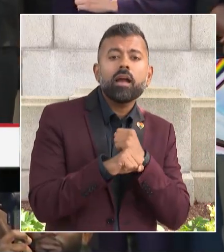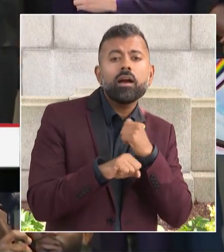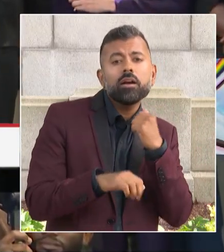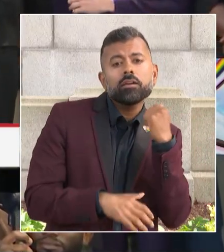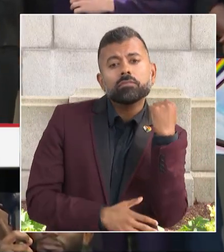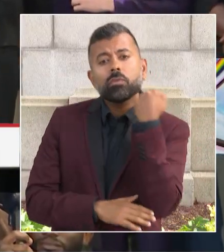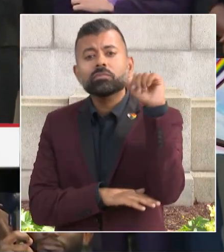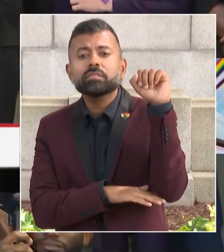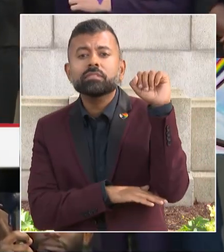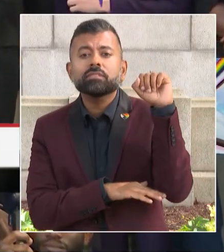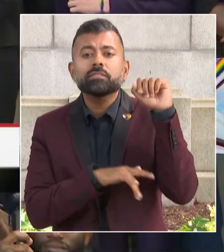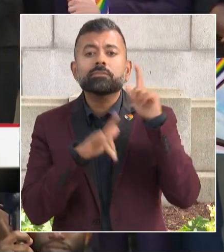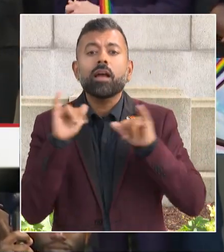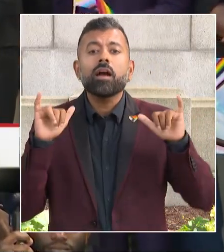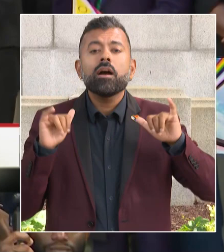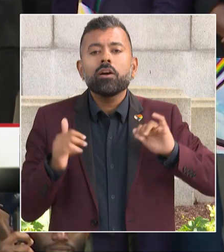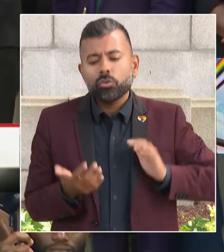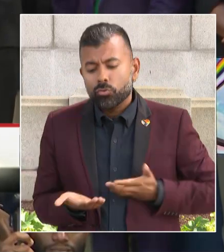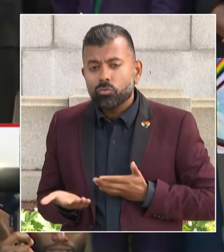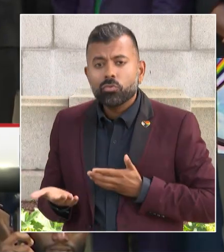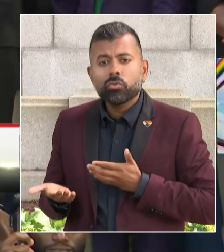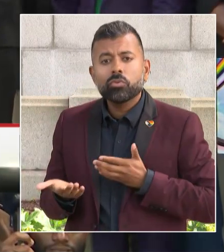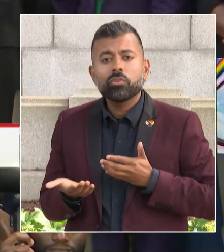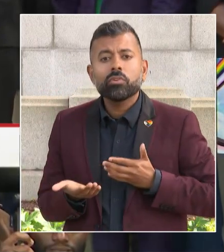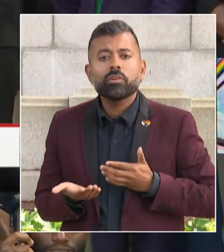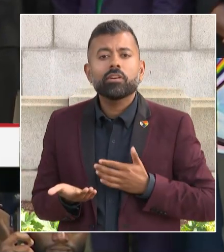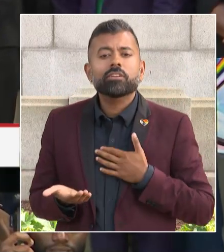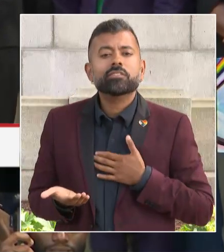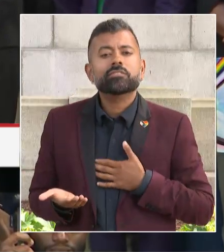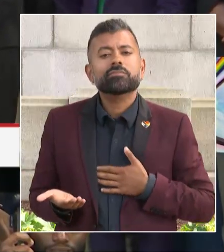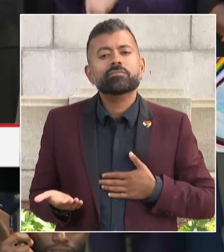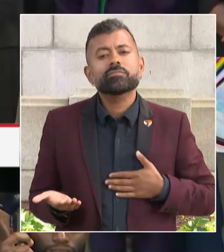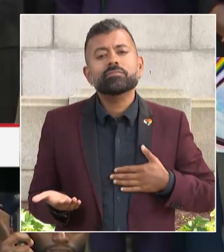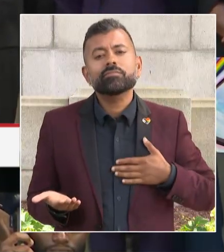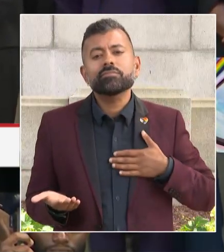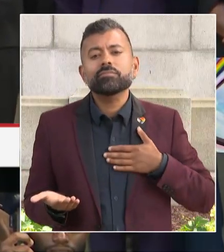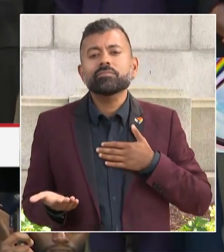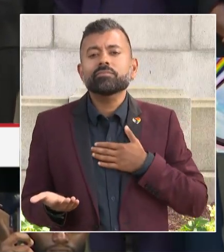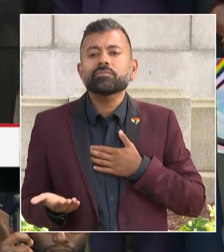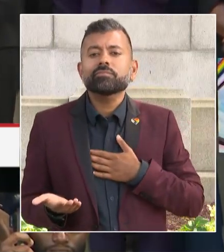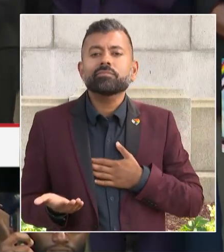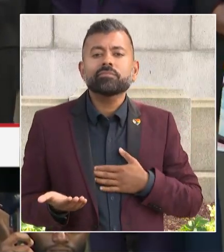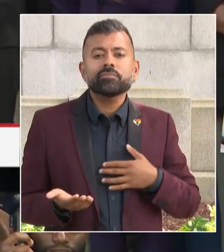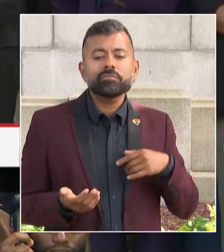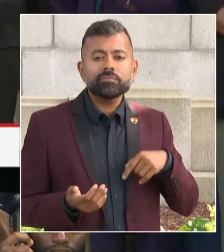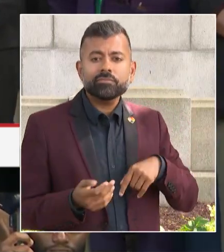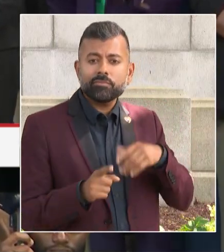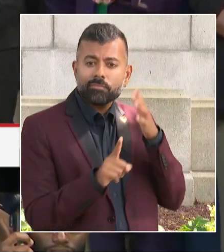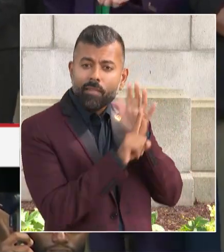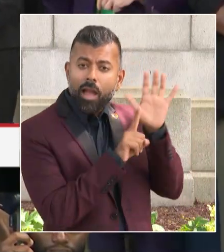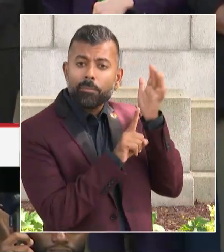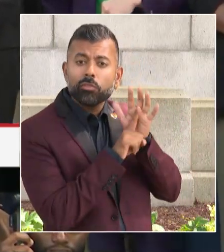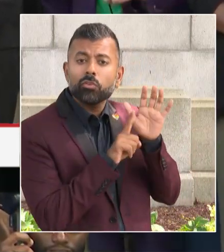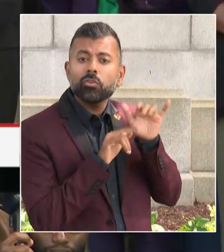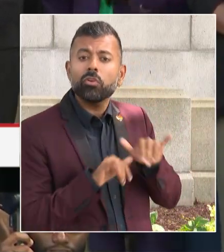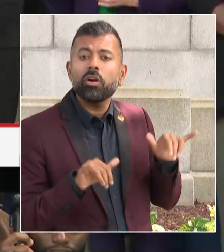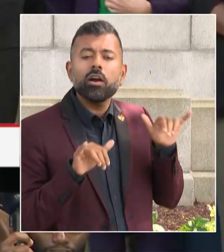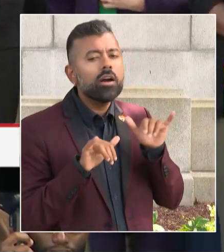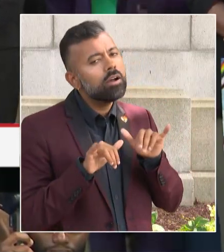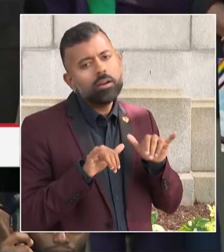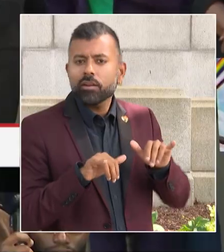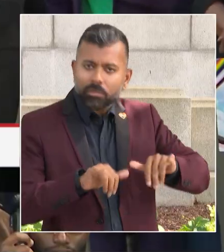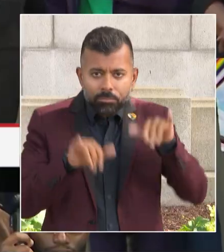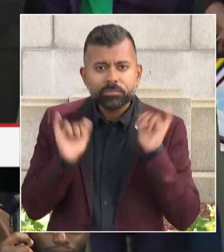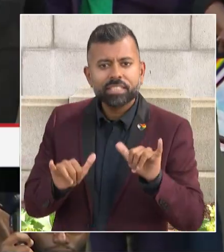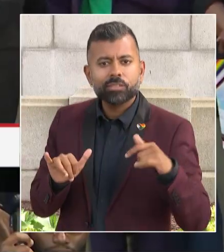trend, it's a blueprint. This city is a city of first. First black pride, first trans pride, first time many of